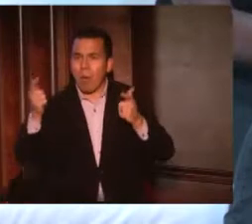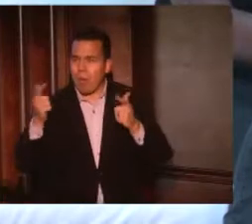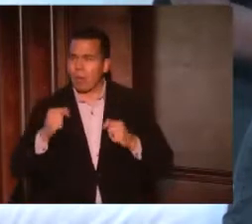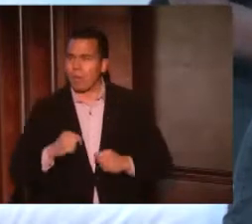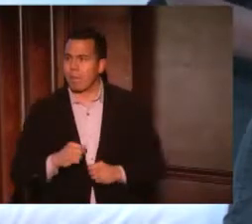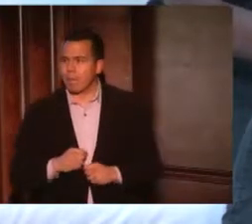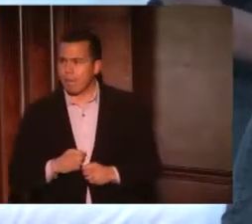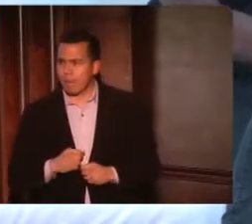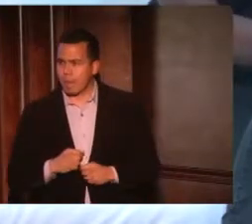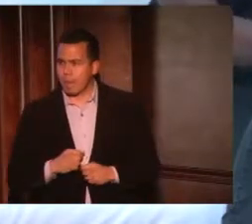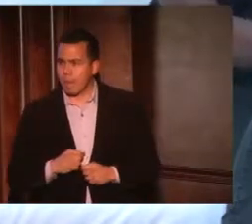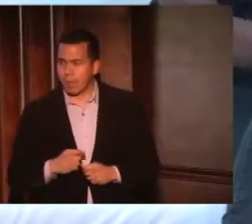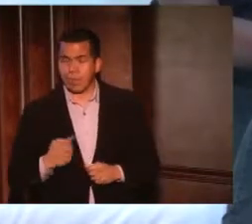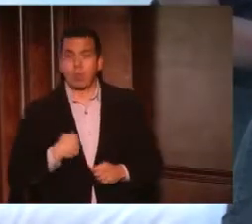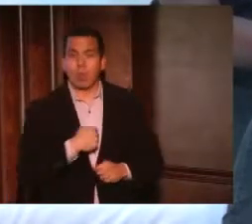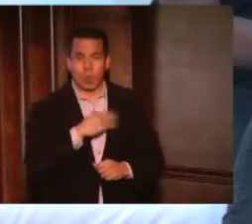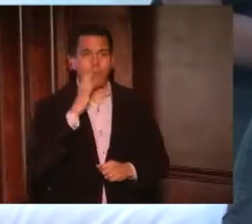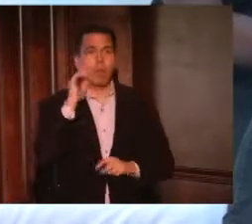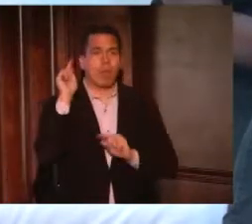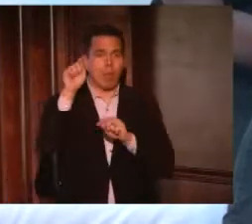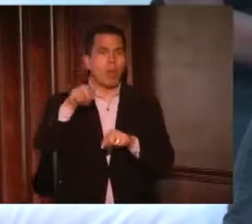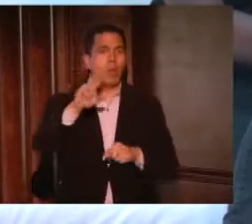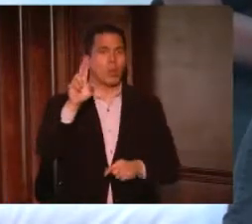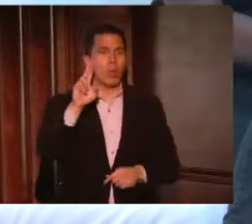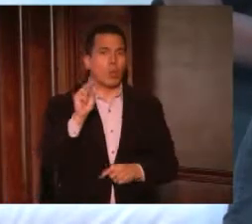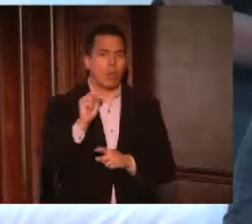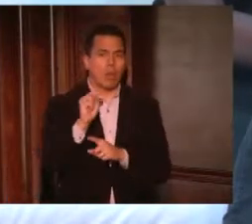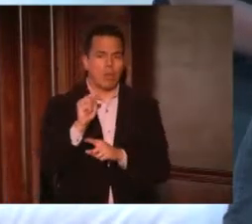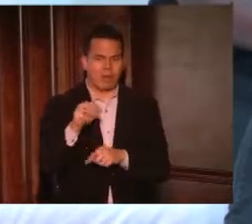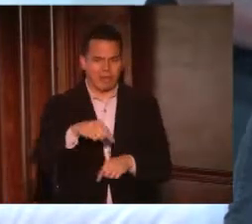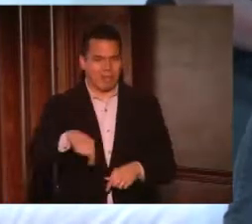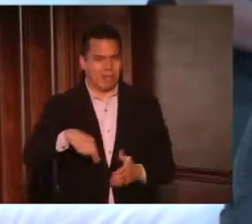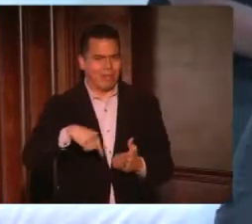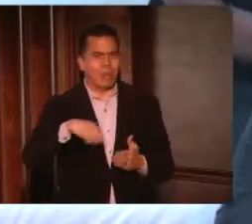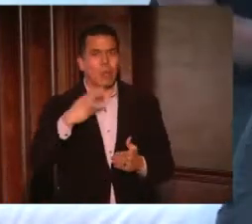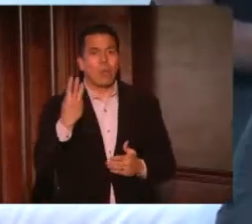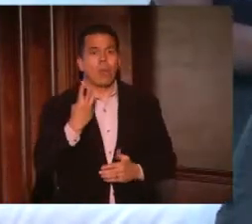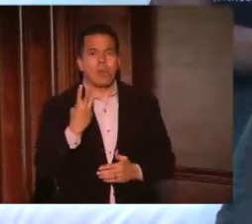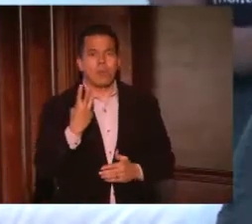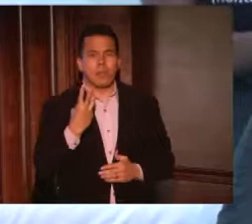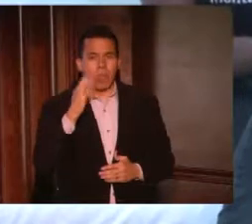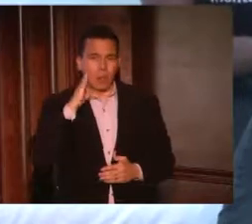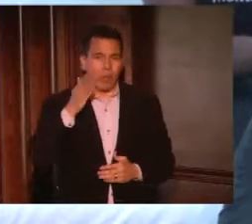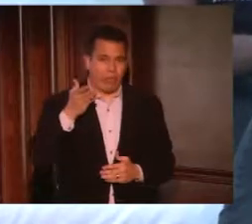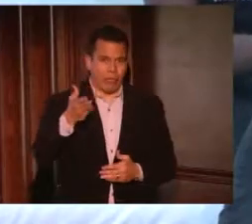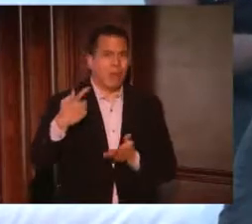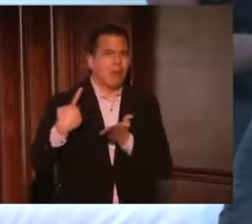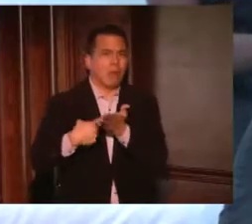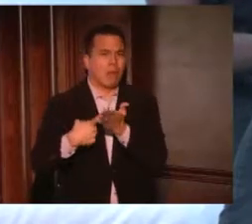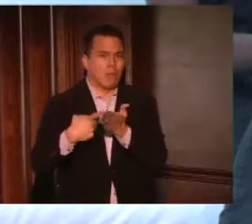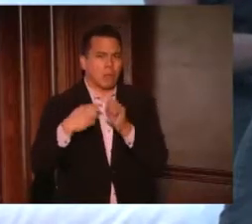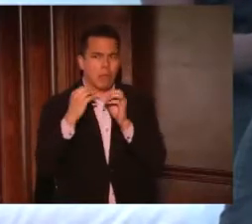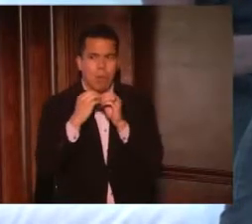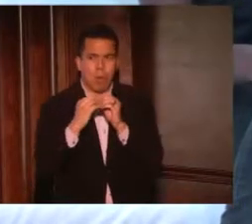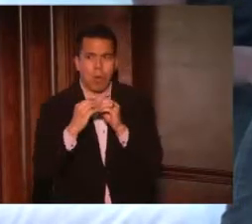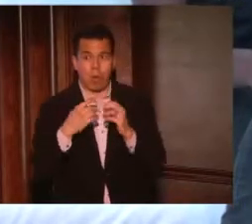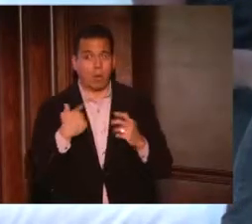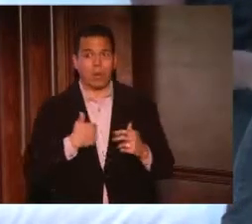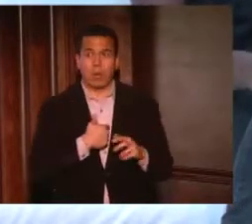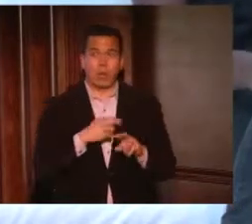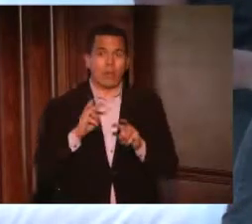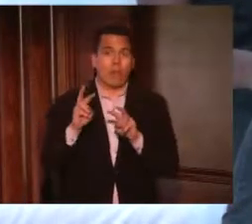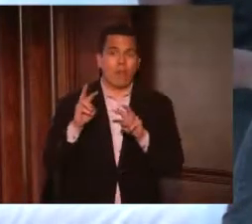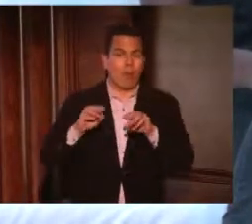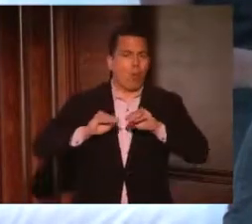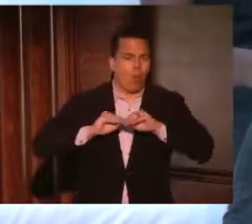here. We'll be at the United Nations on Wednesday mm-hmm. at a major launch event. Mm-hmm. And so we'll look forward to launching